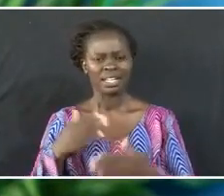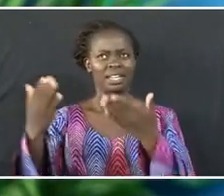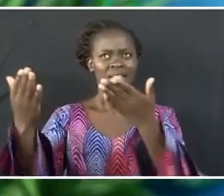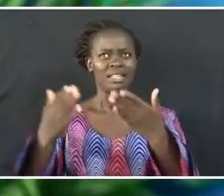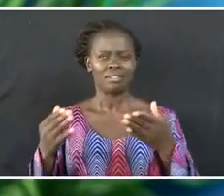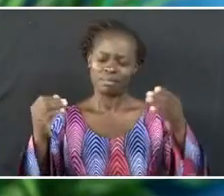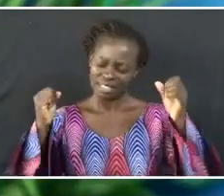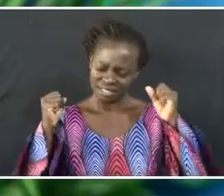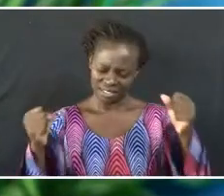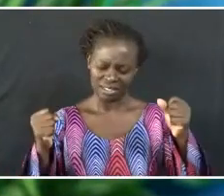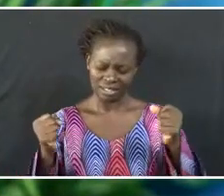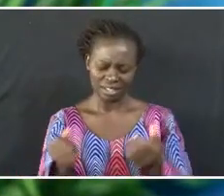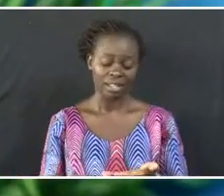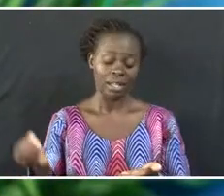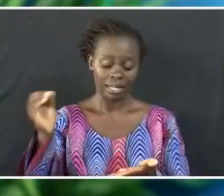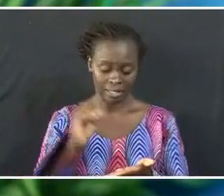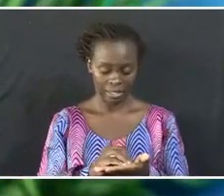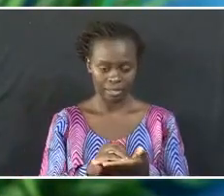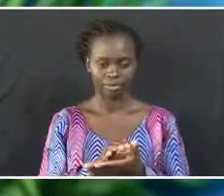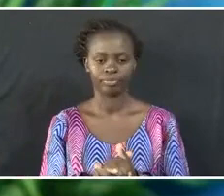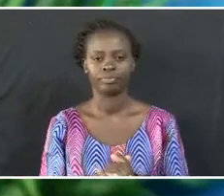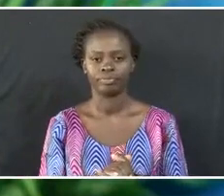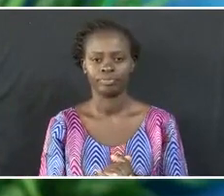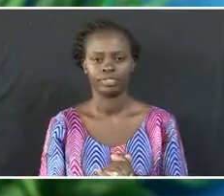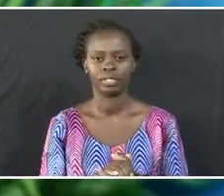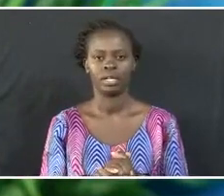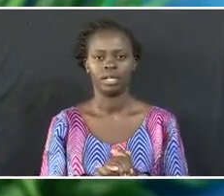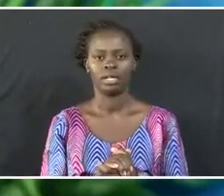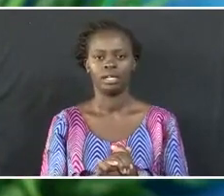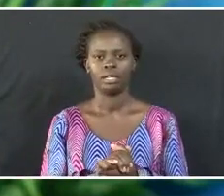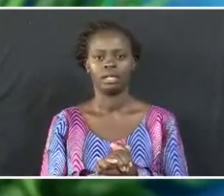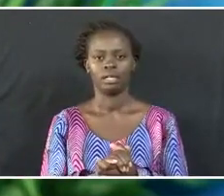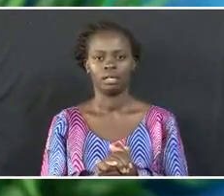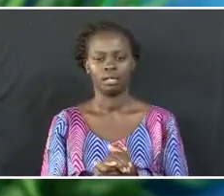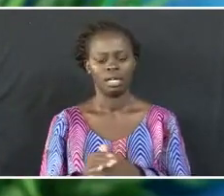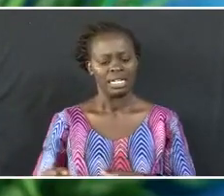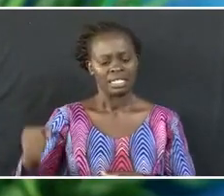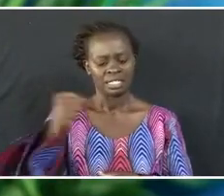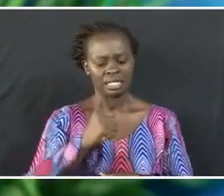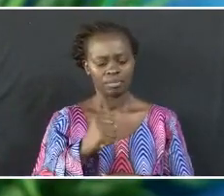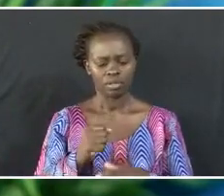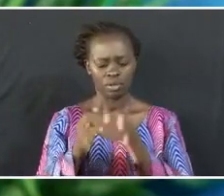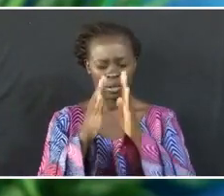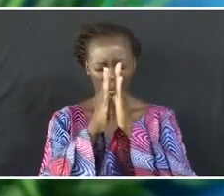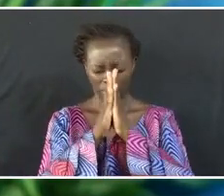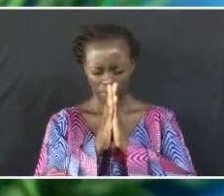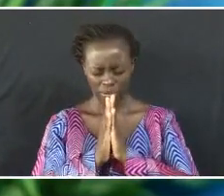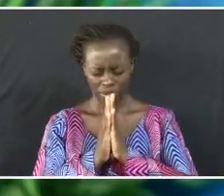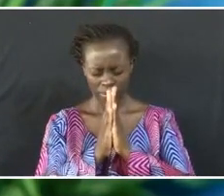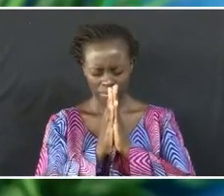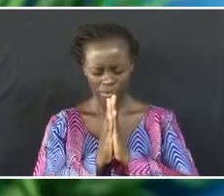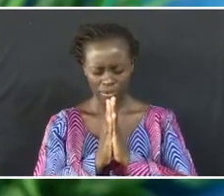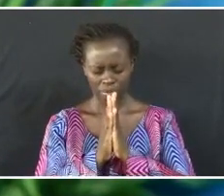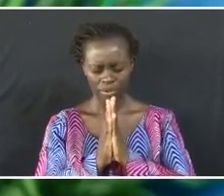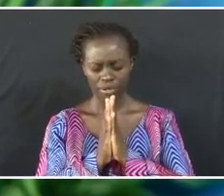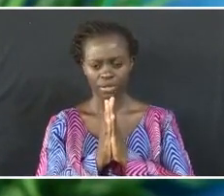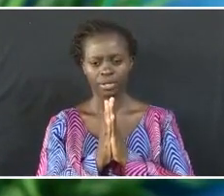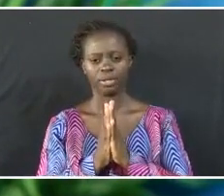time." Then Samson pushed against 2 main pillars in the middle of the